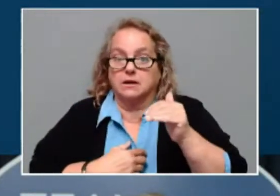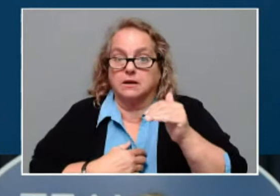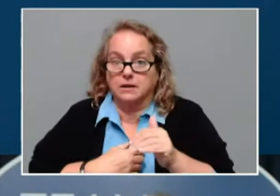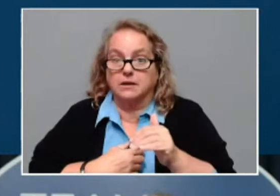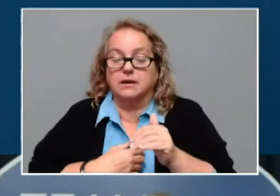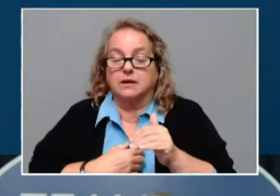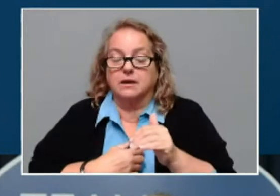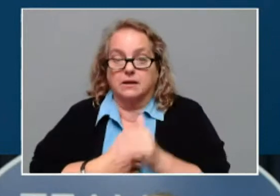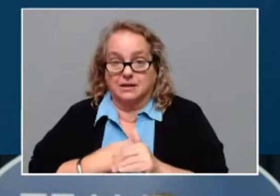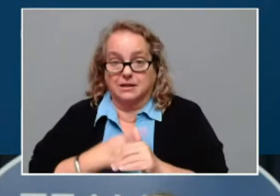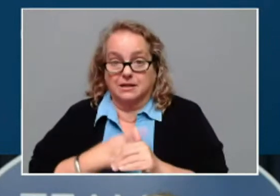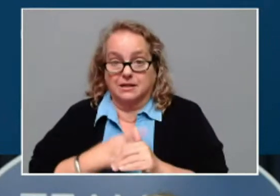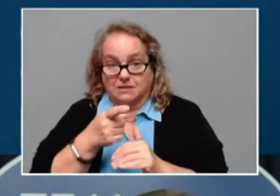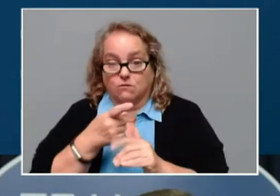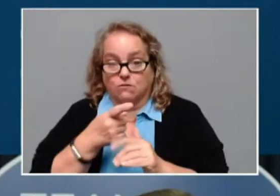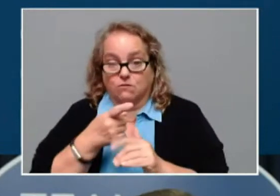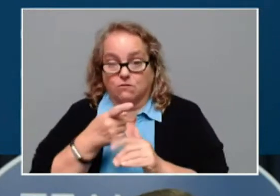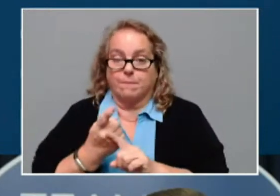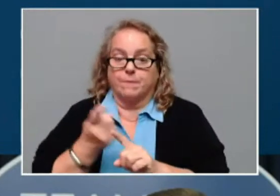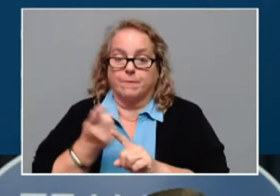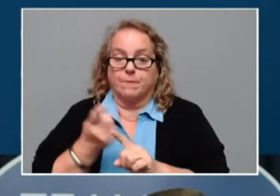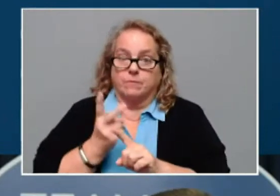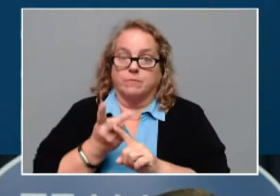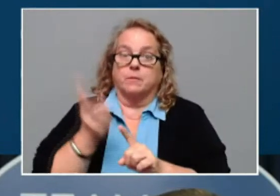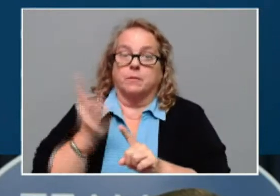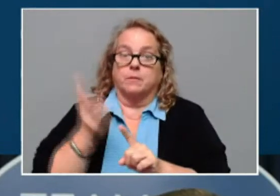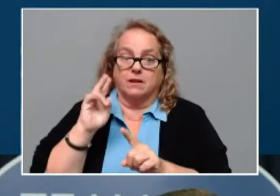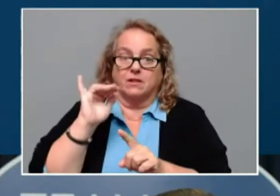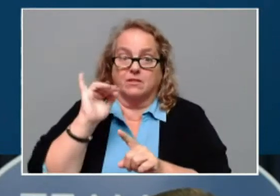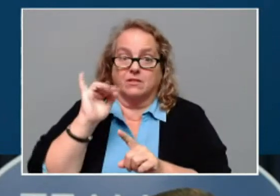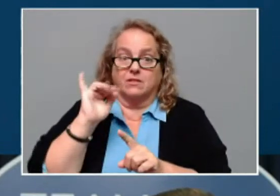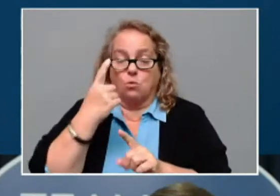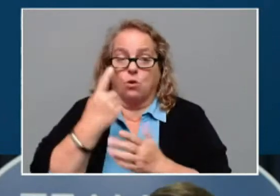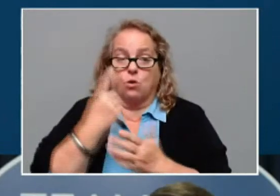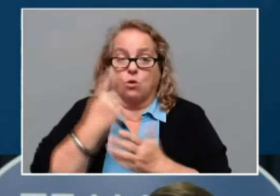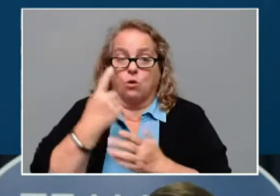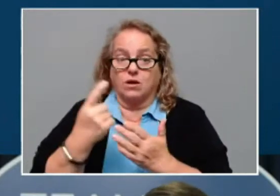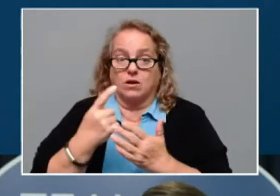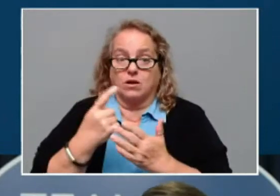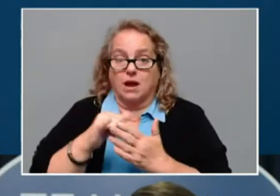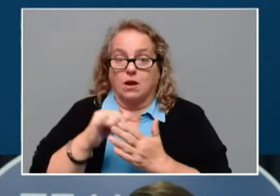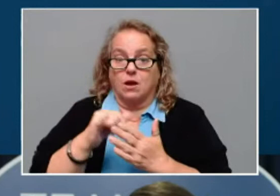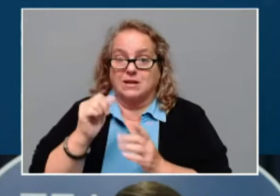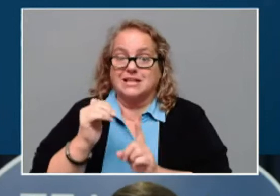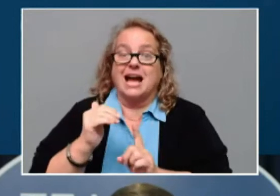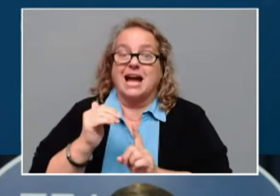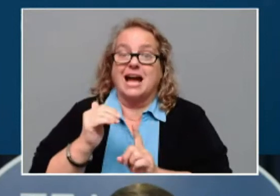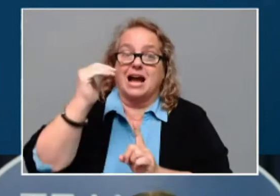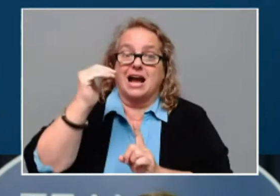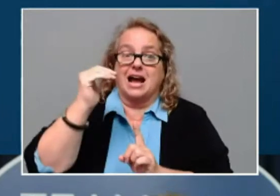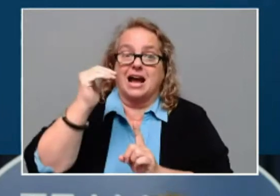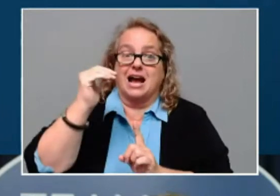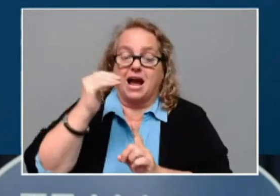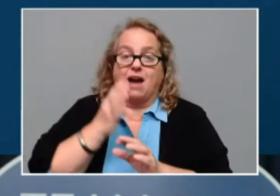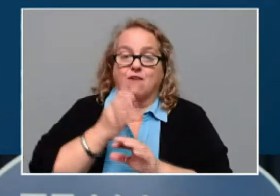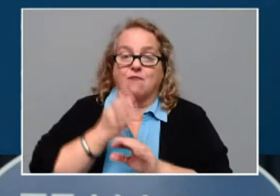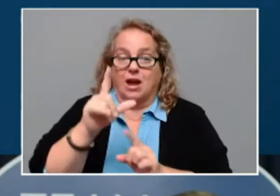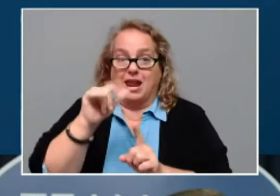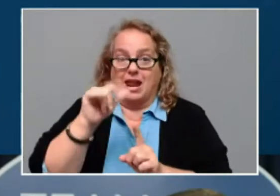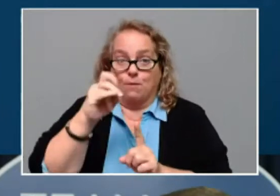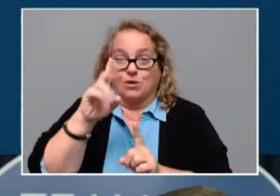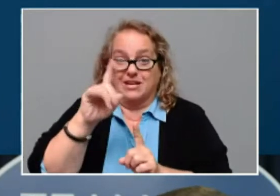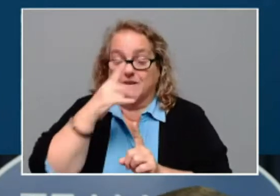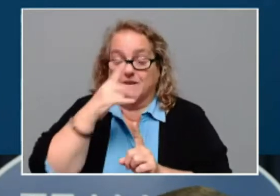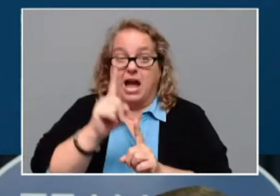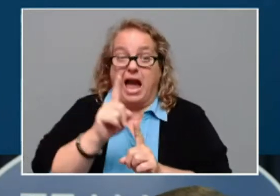week that we had, that we popped up a little bit the week after Labor Day. In reality, I